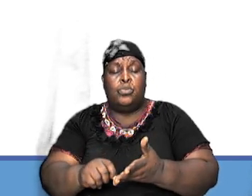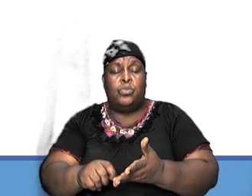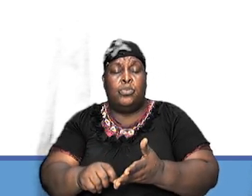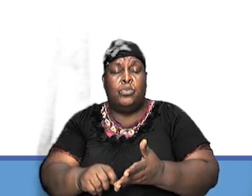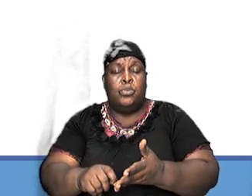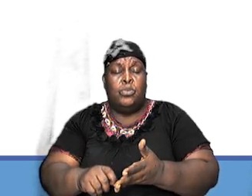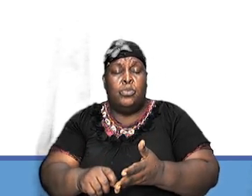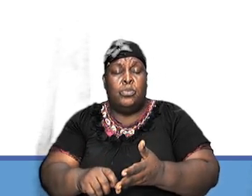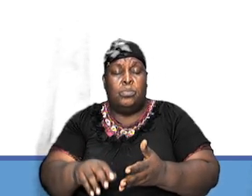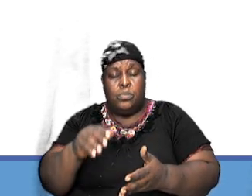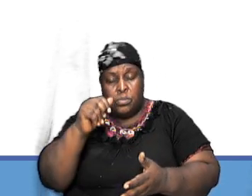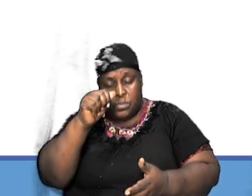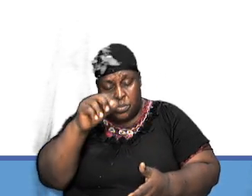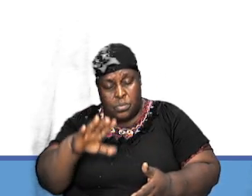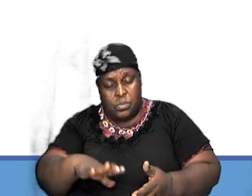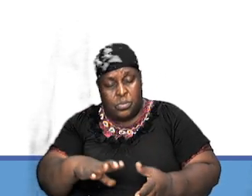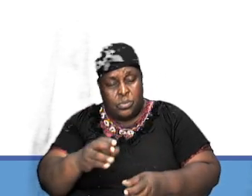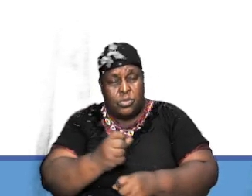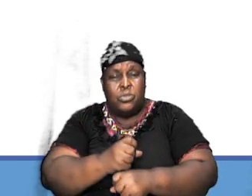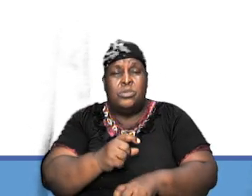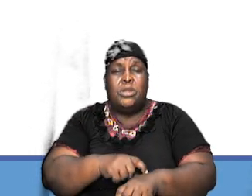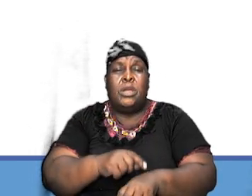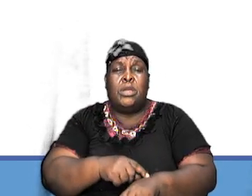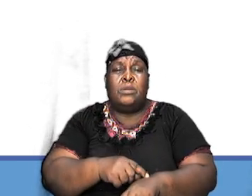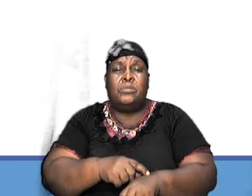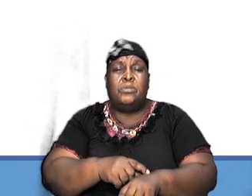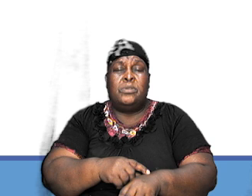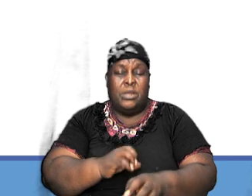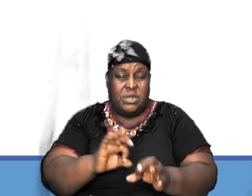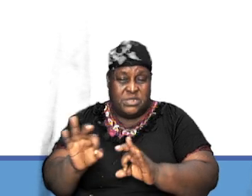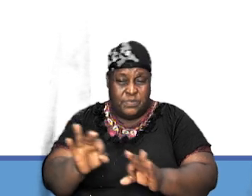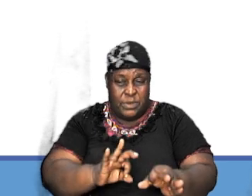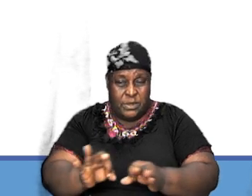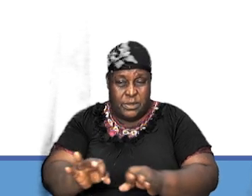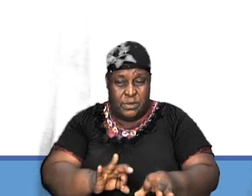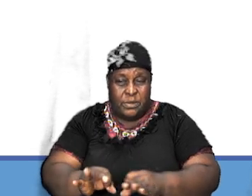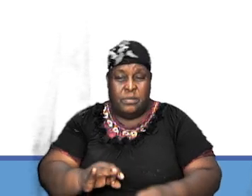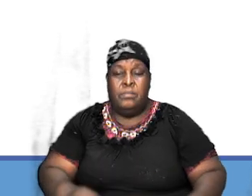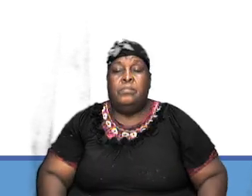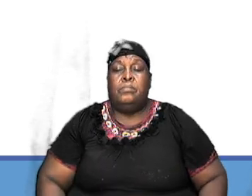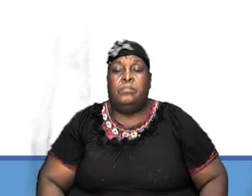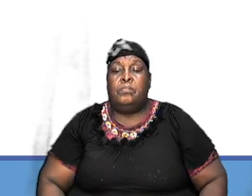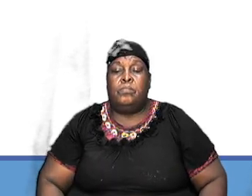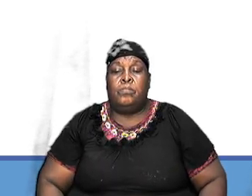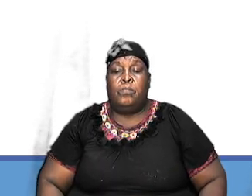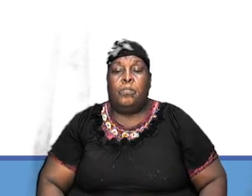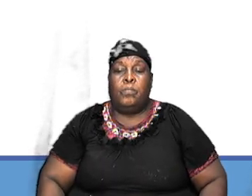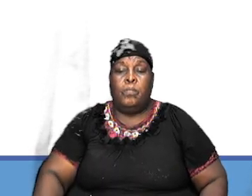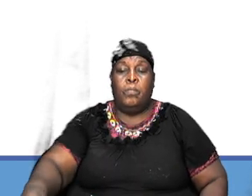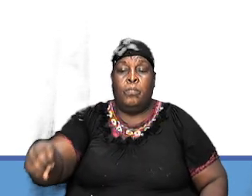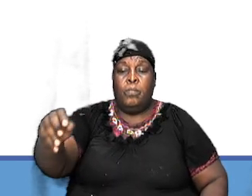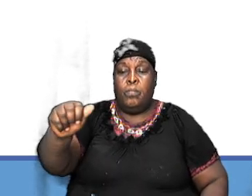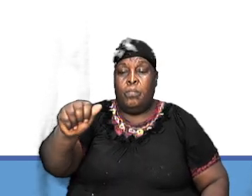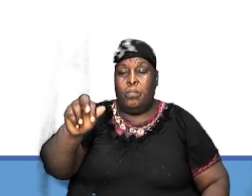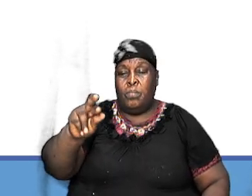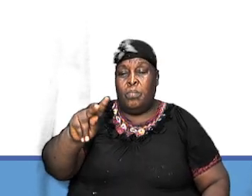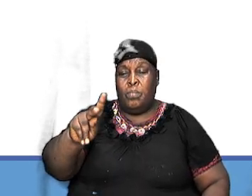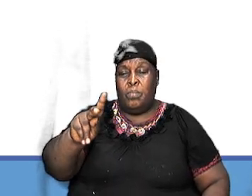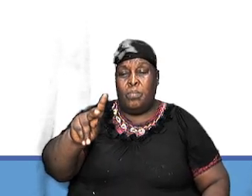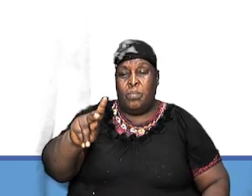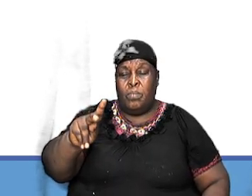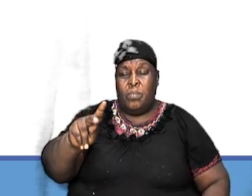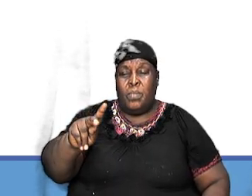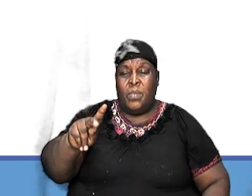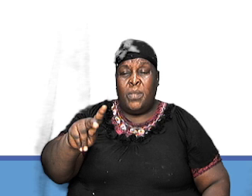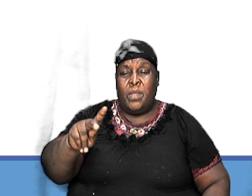to explain them. Let us look at Mark. We're going to look at Mark 3 and verse 17, Mark 5 and